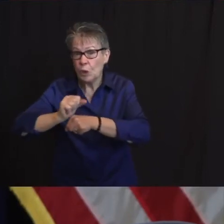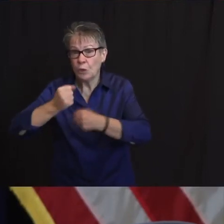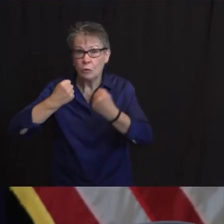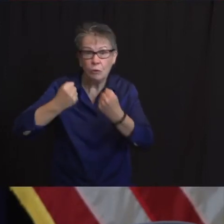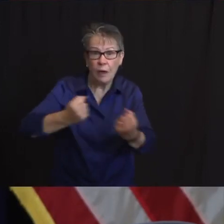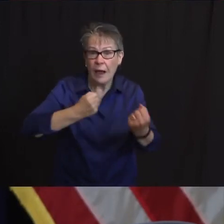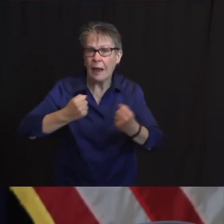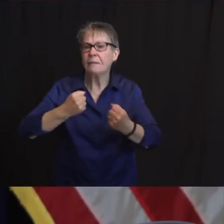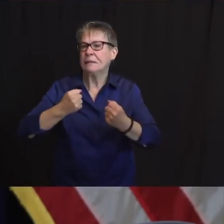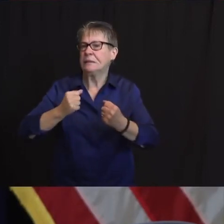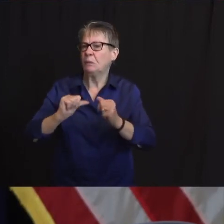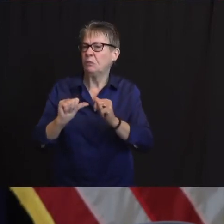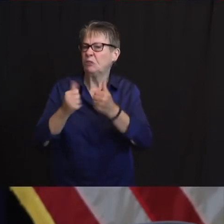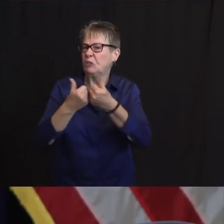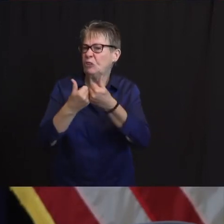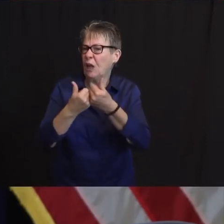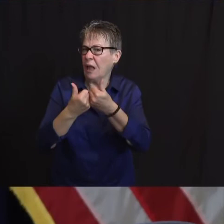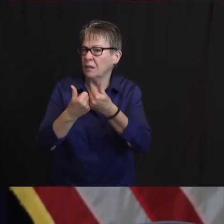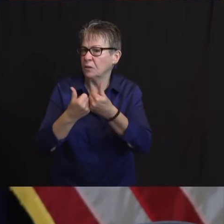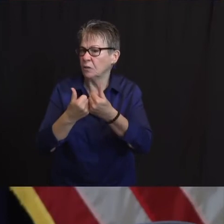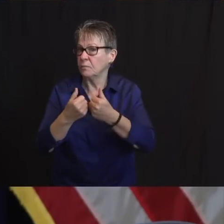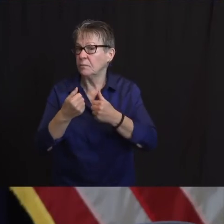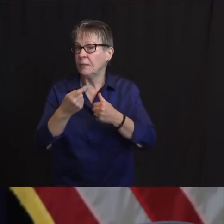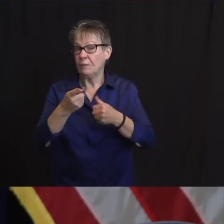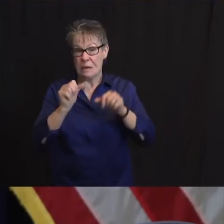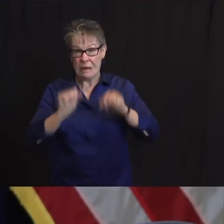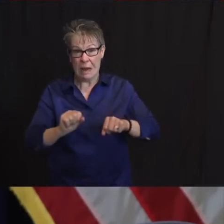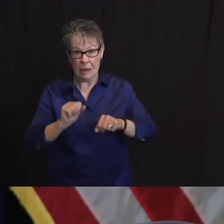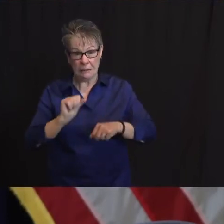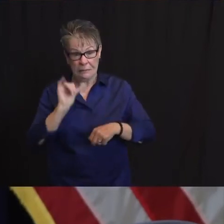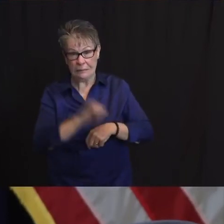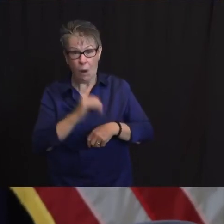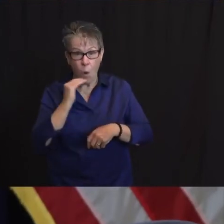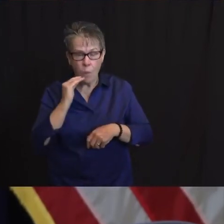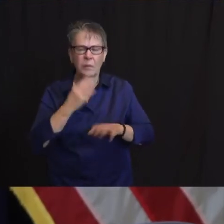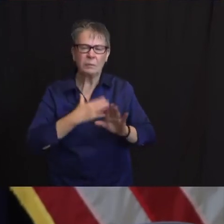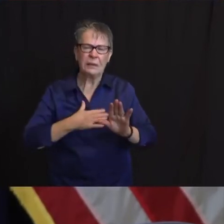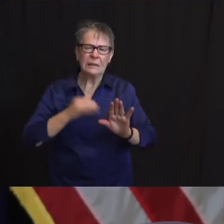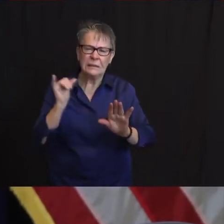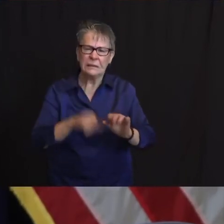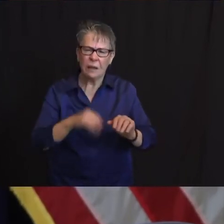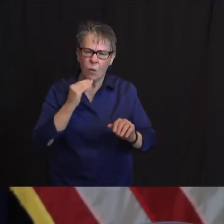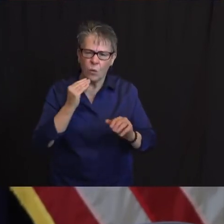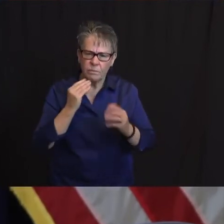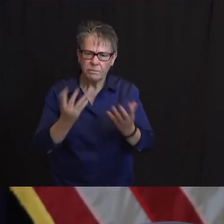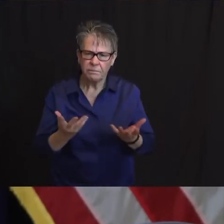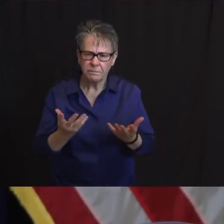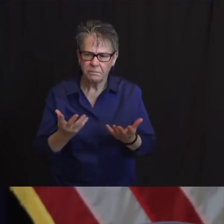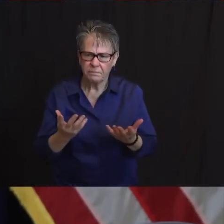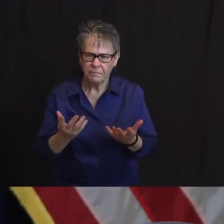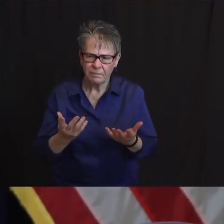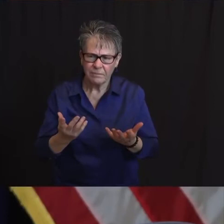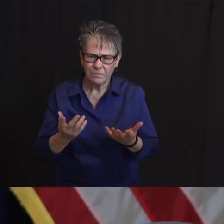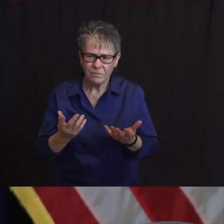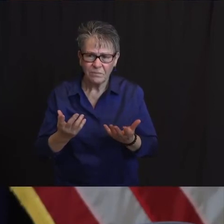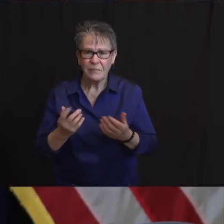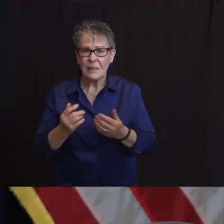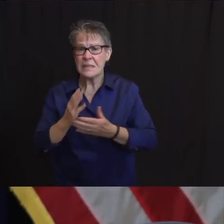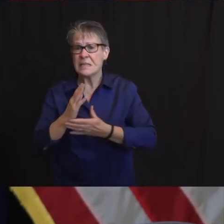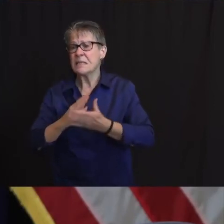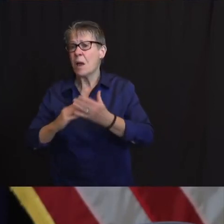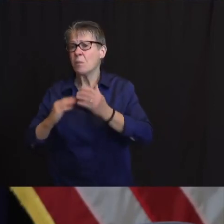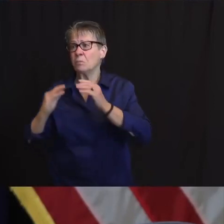if people have the ability to work remotely that you do so tomorrow. Even some chance of snow going into Wednesday as well.